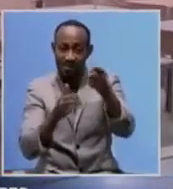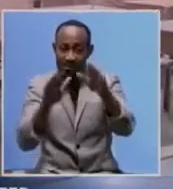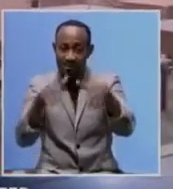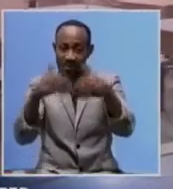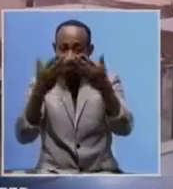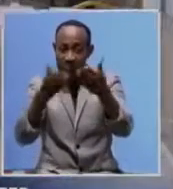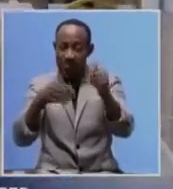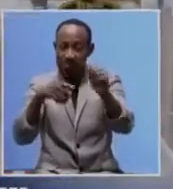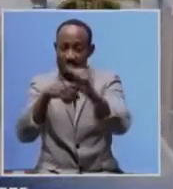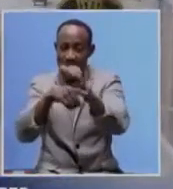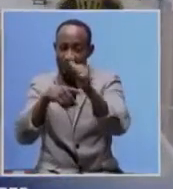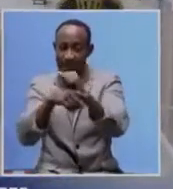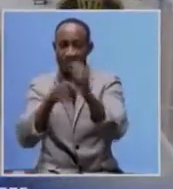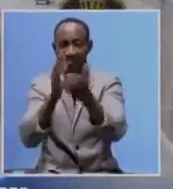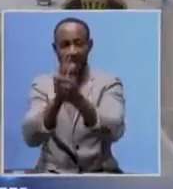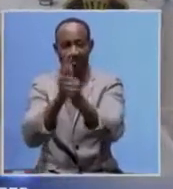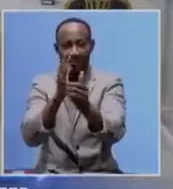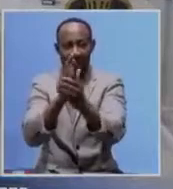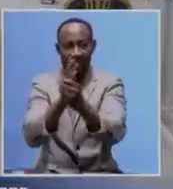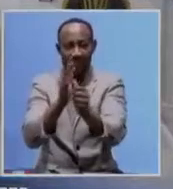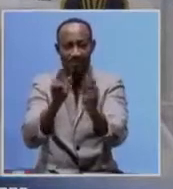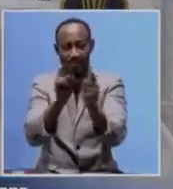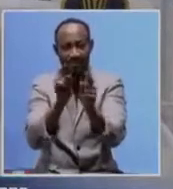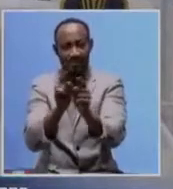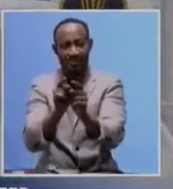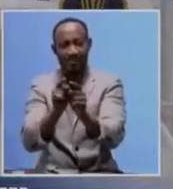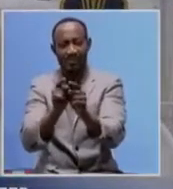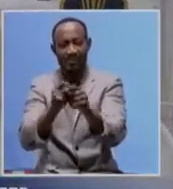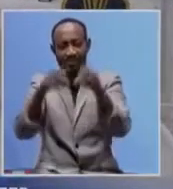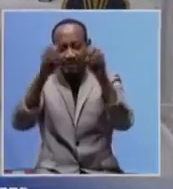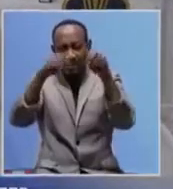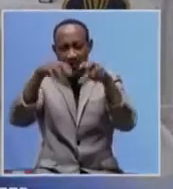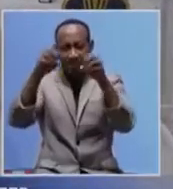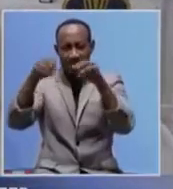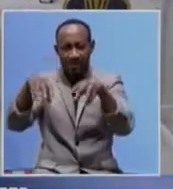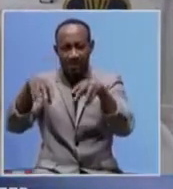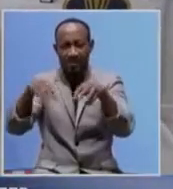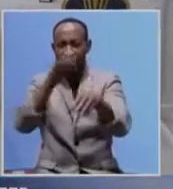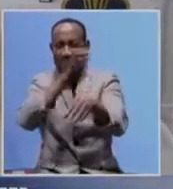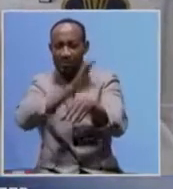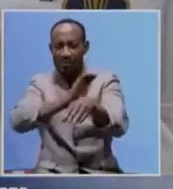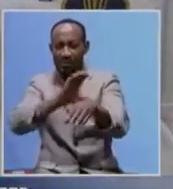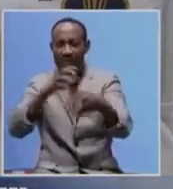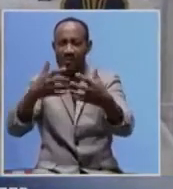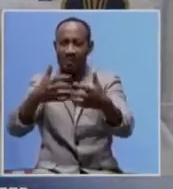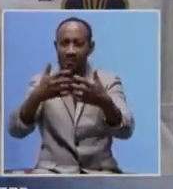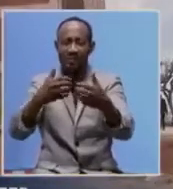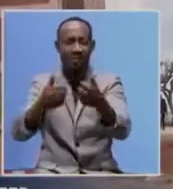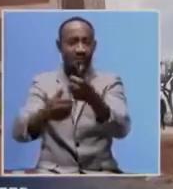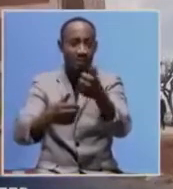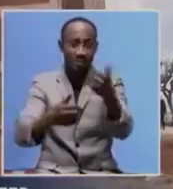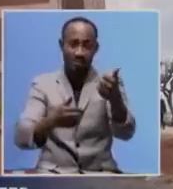for youths in areas such as electrical, civil and computer engineering, among